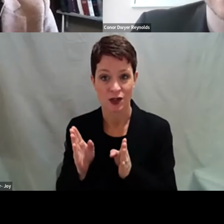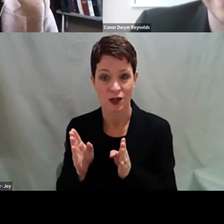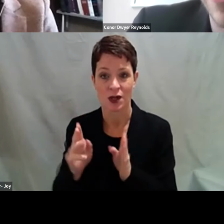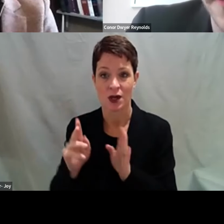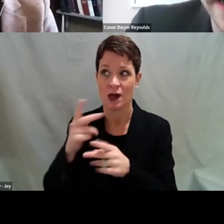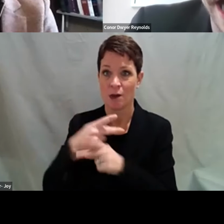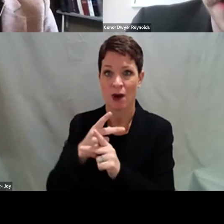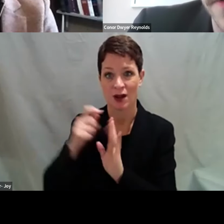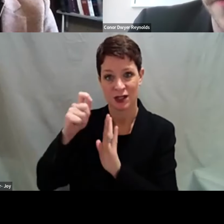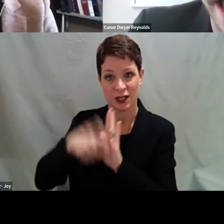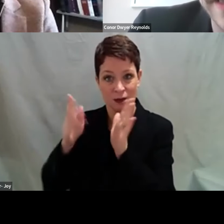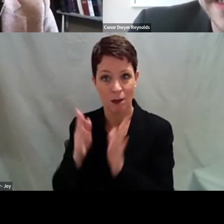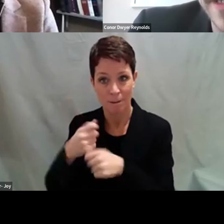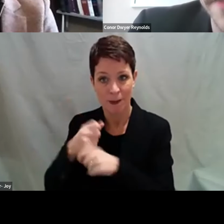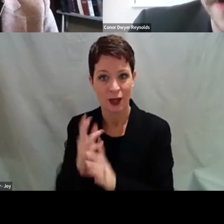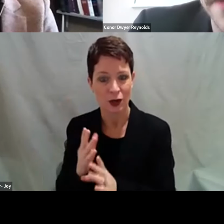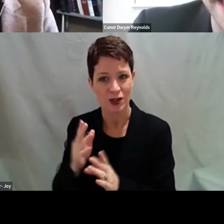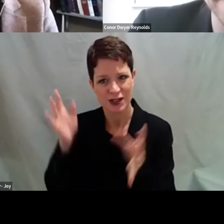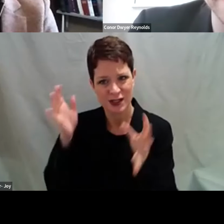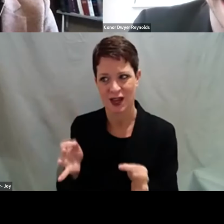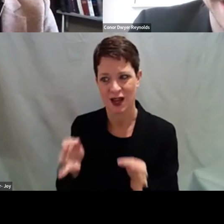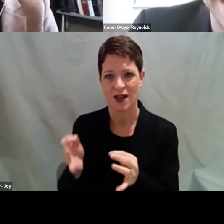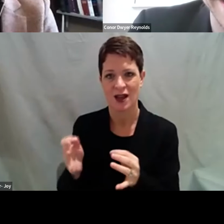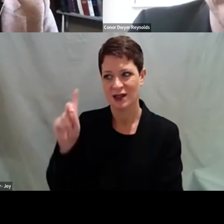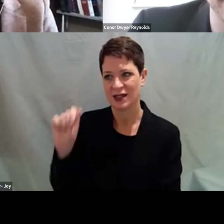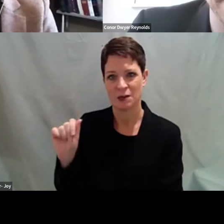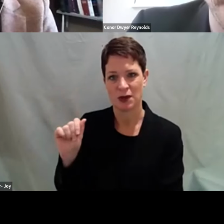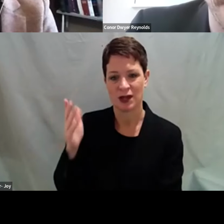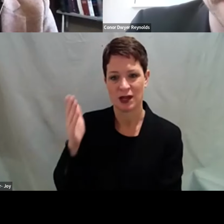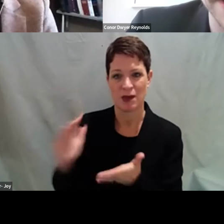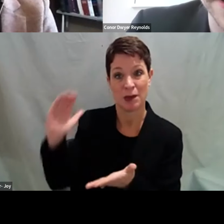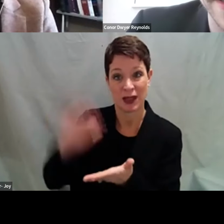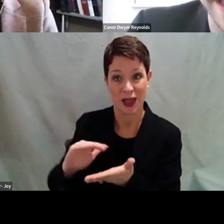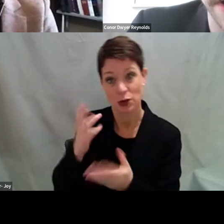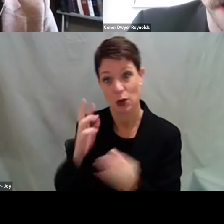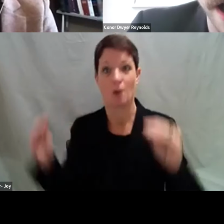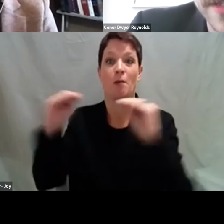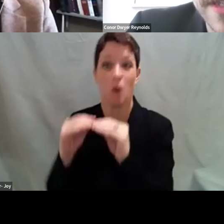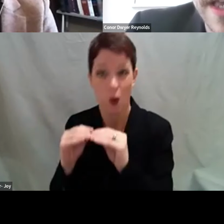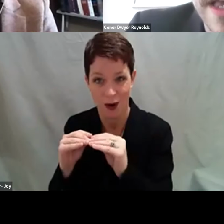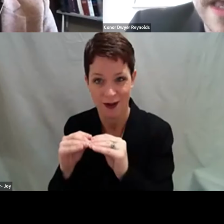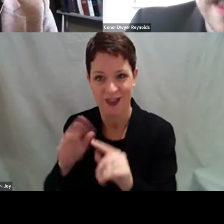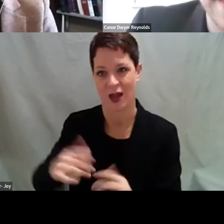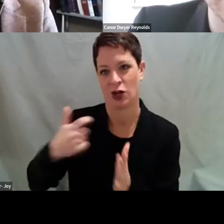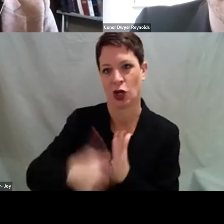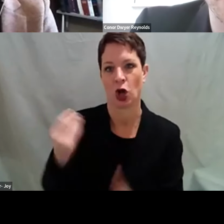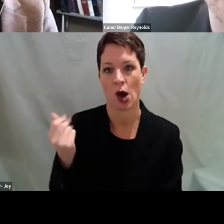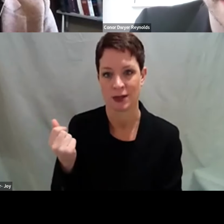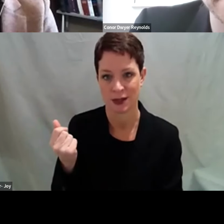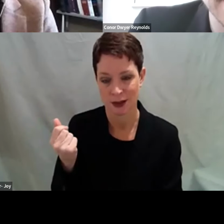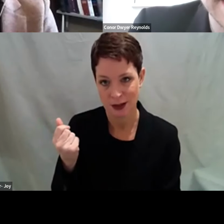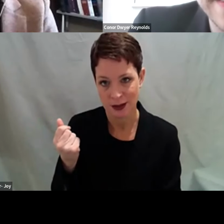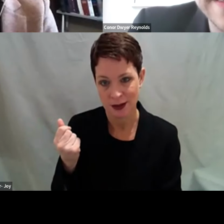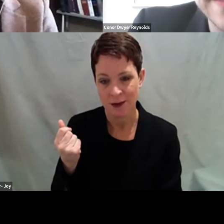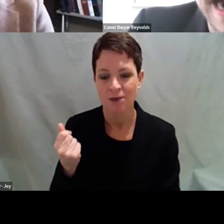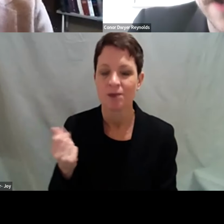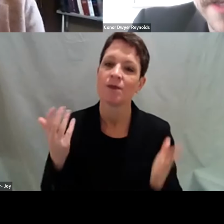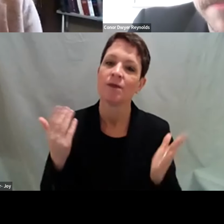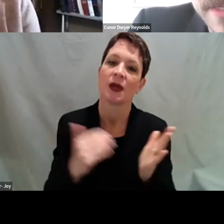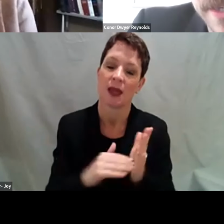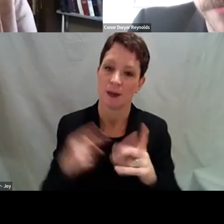policymakers take into account the fact that disability may be less or maybe more than just a cost. And so what I'm saying is